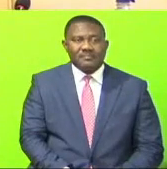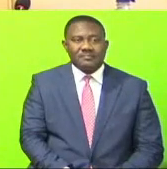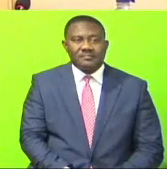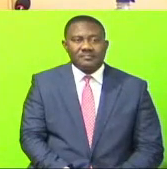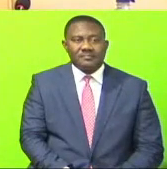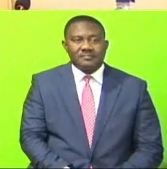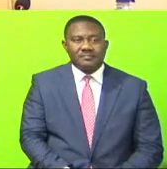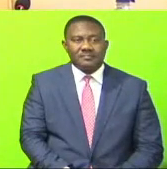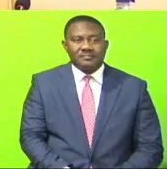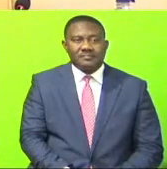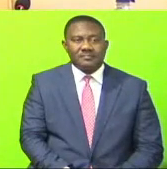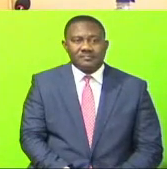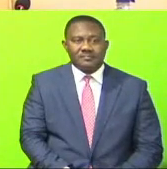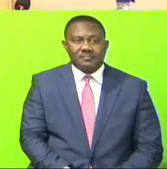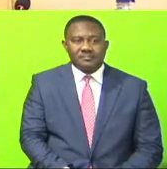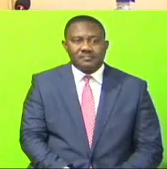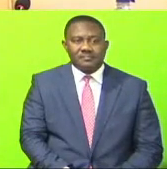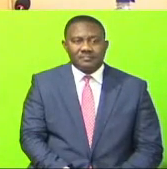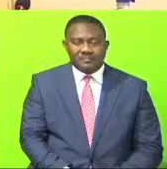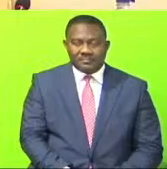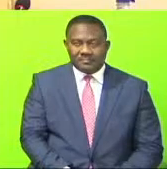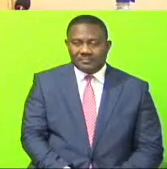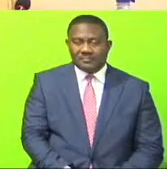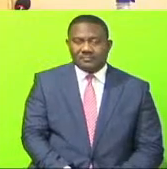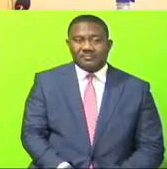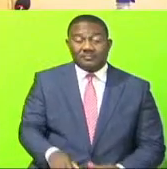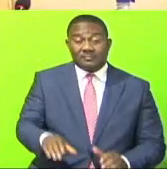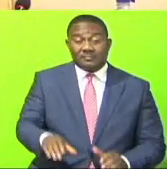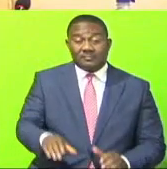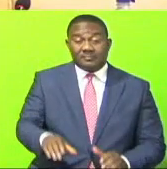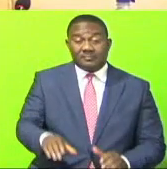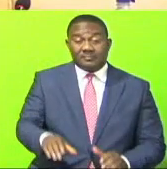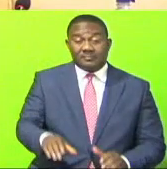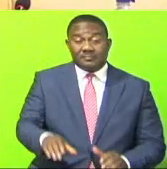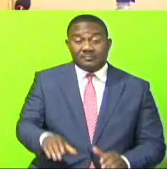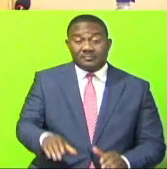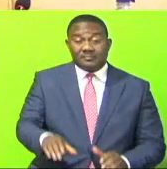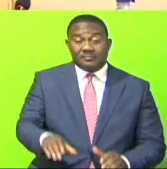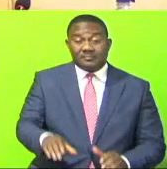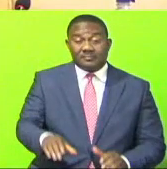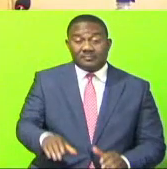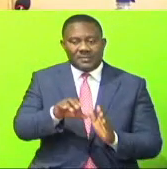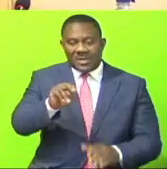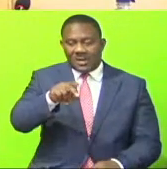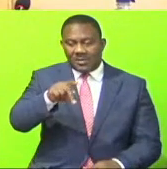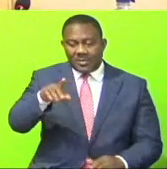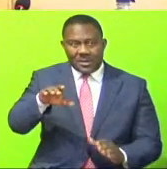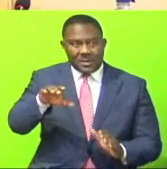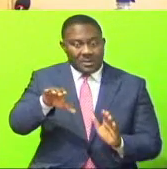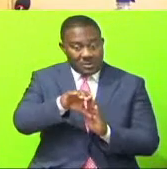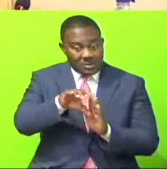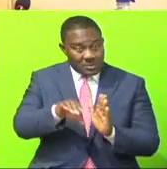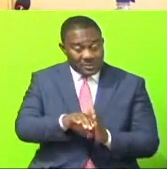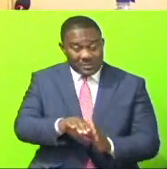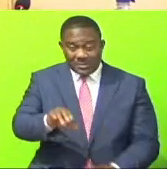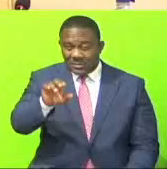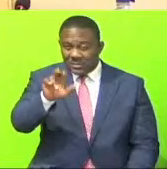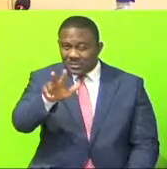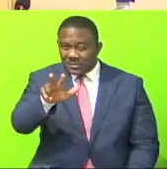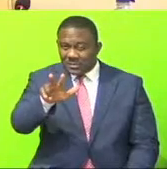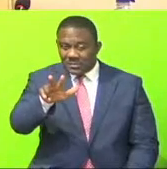membership. Article 3(9) of the NPP Constitution is under a marginal